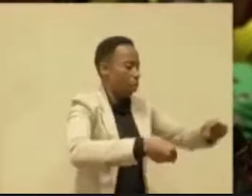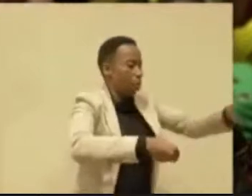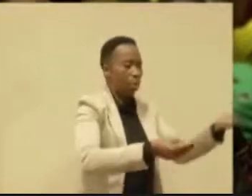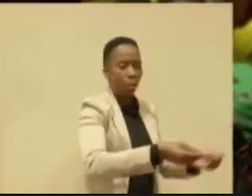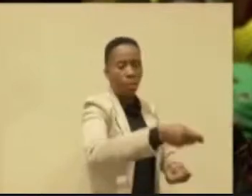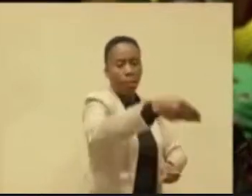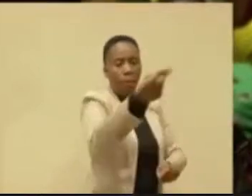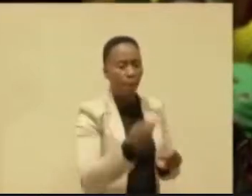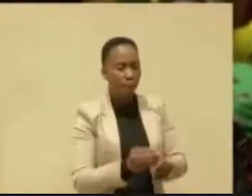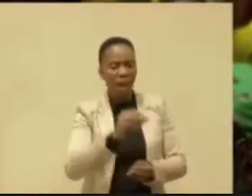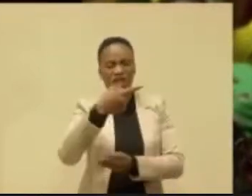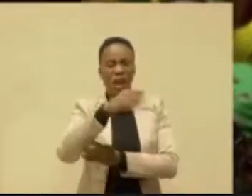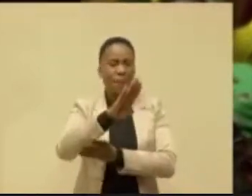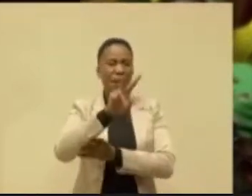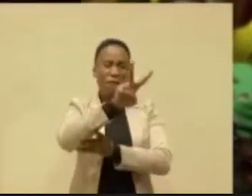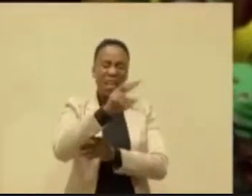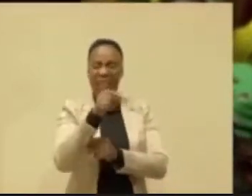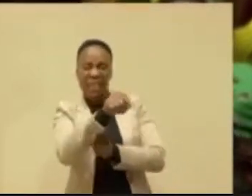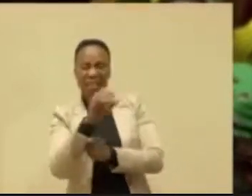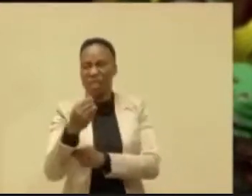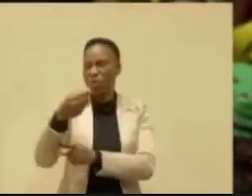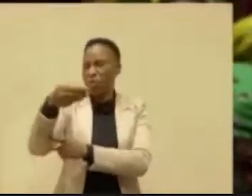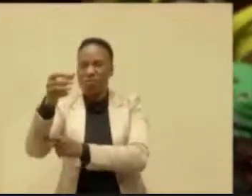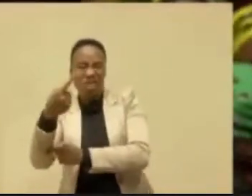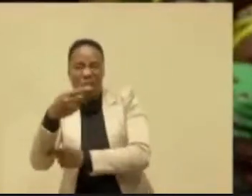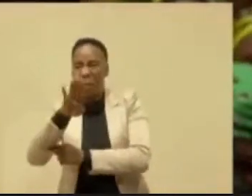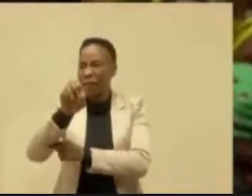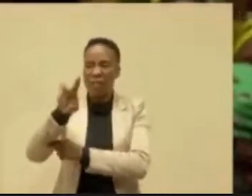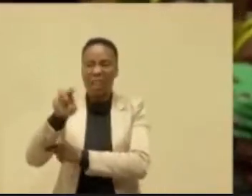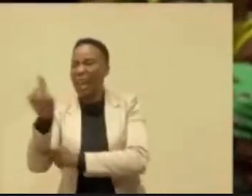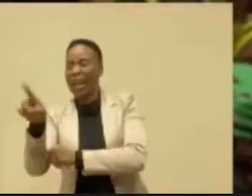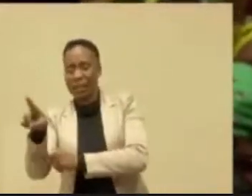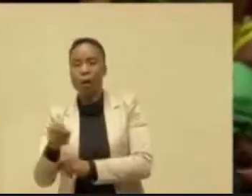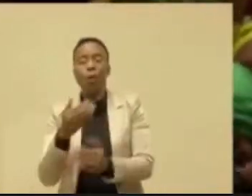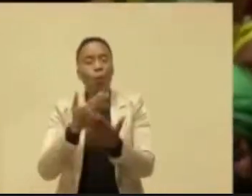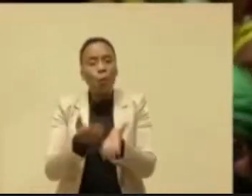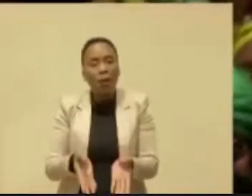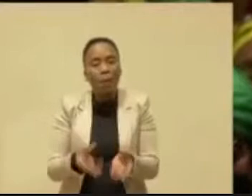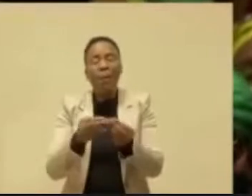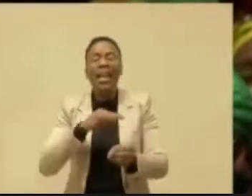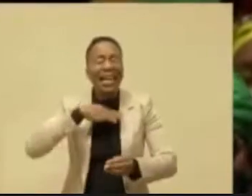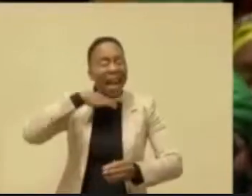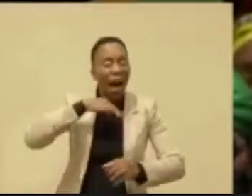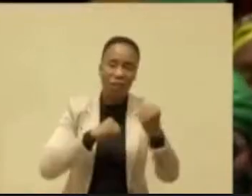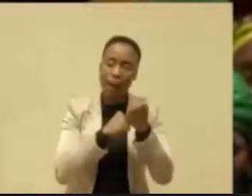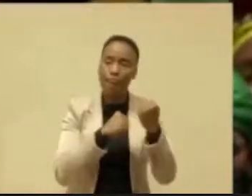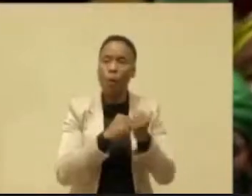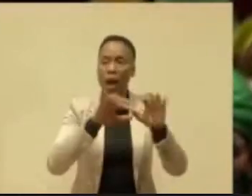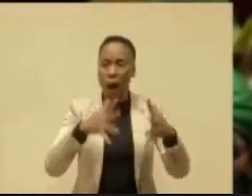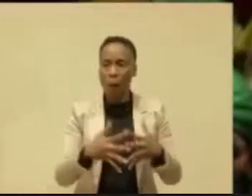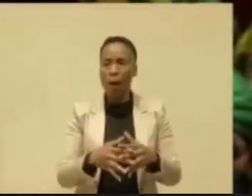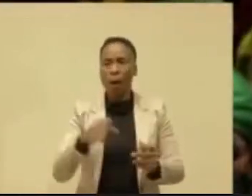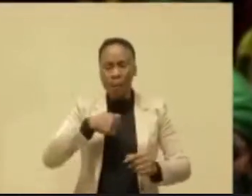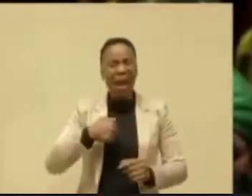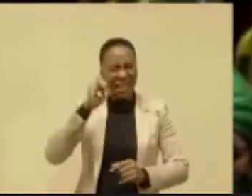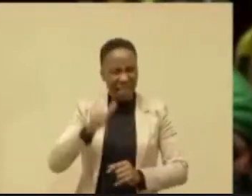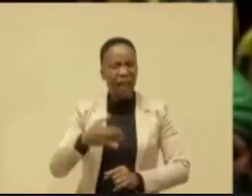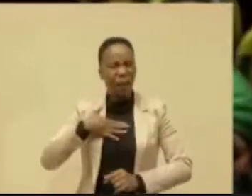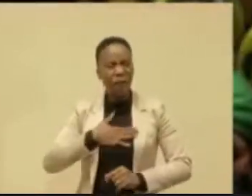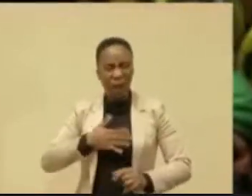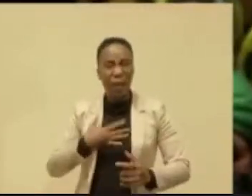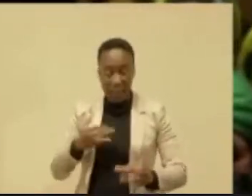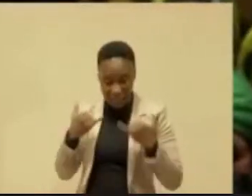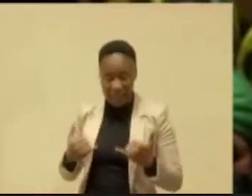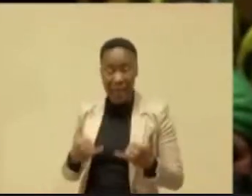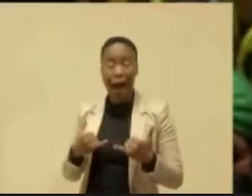this gbv that but if we could get enough support in a sense i still feel for even knowing about an